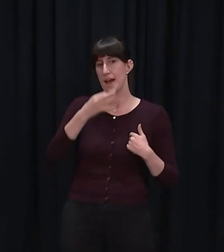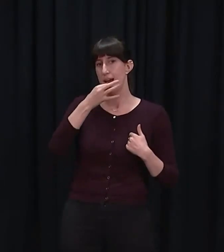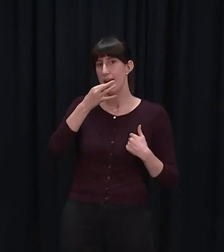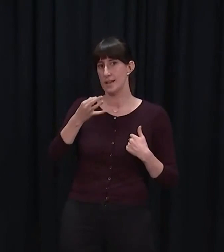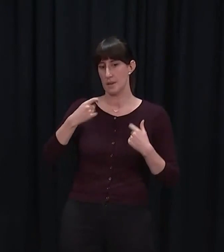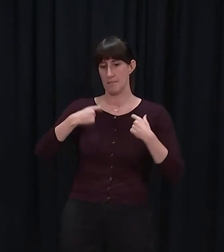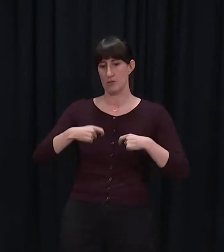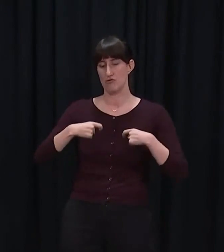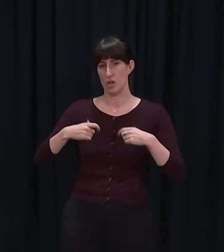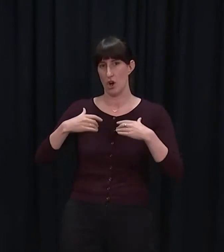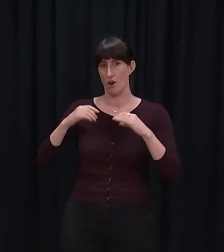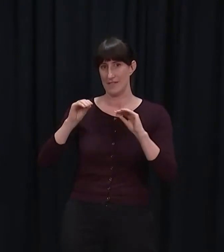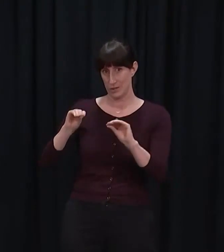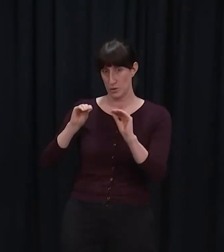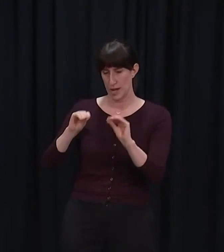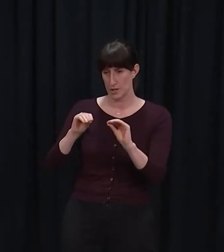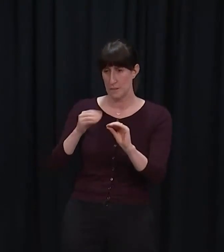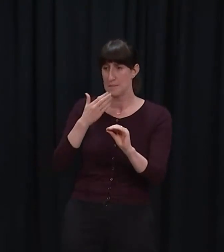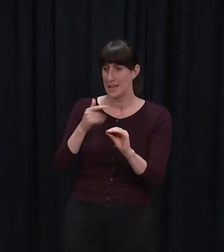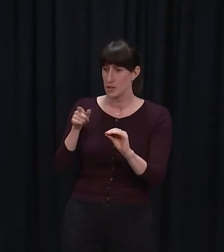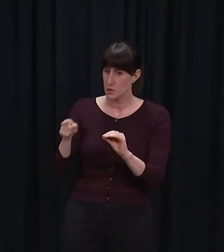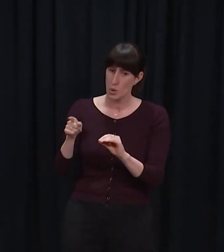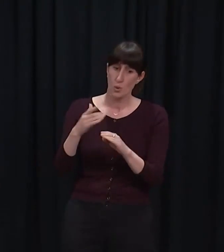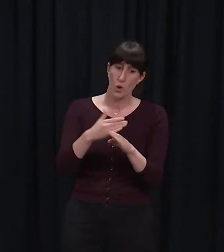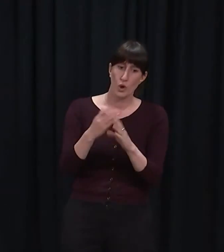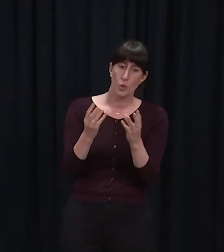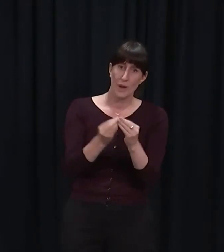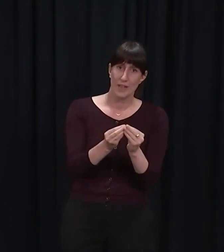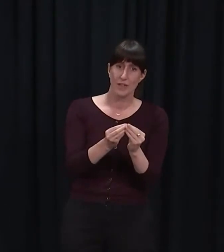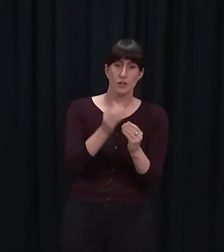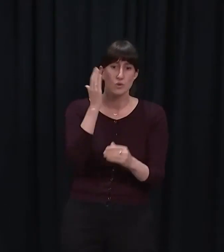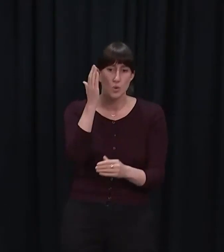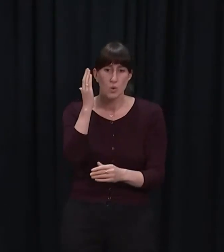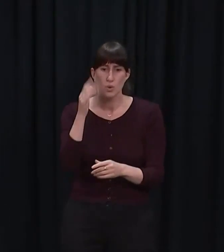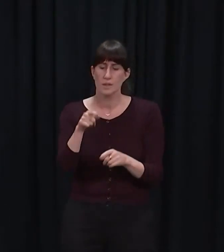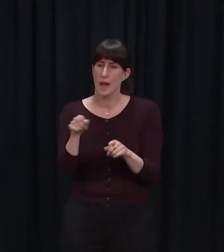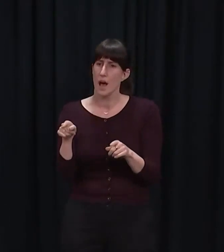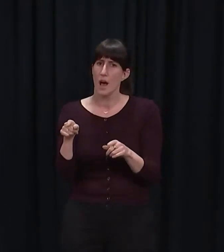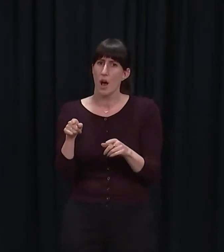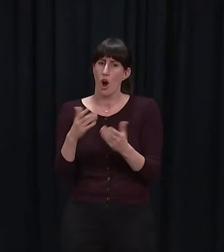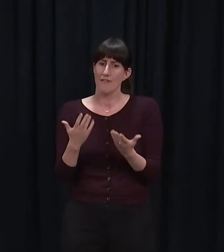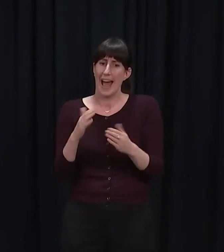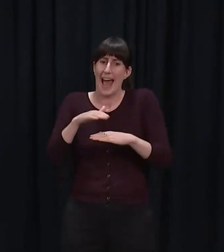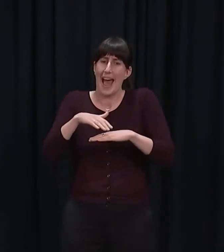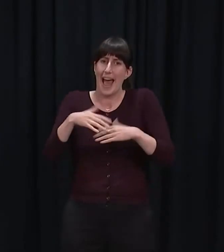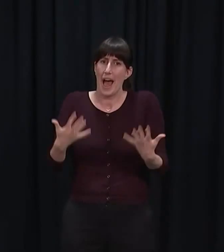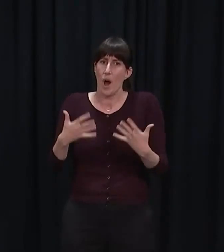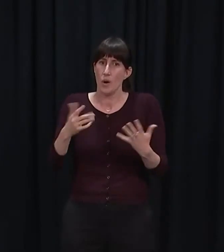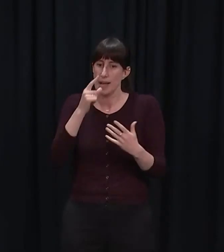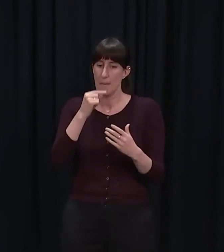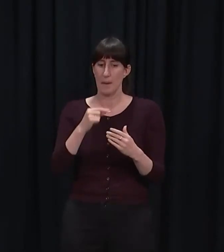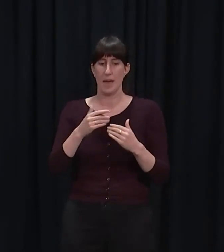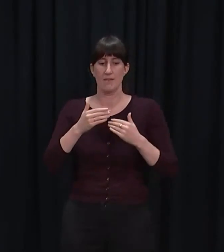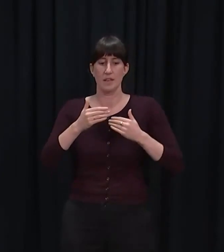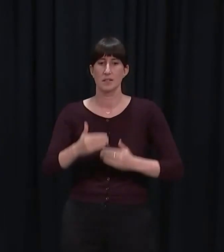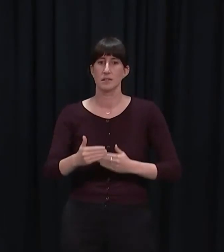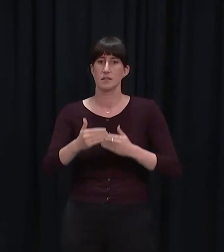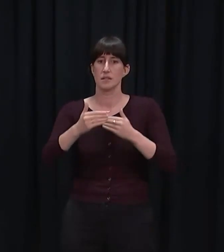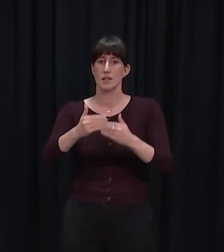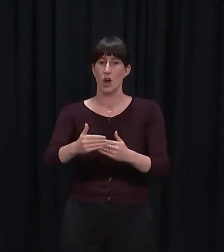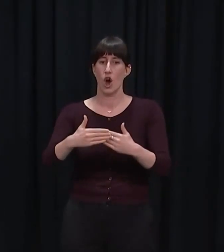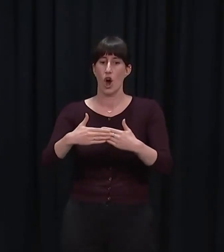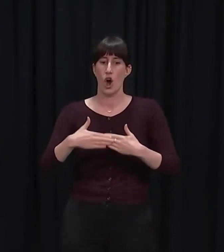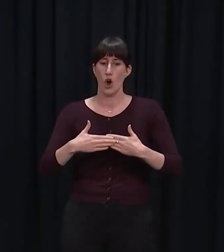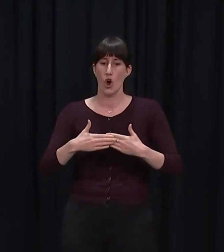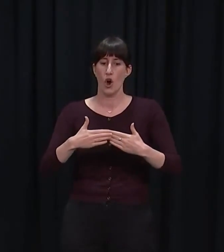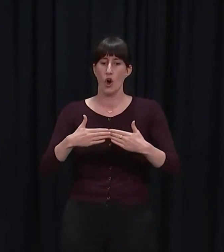schools and kura over the coming week to provide advice on how we could manage a staged return to school. I've asked them to work on the